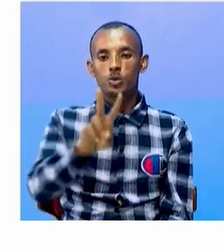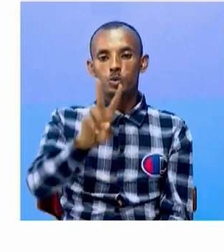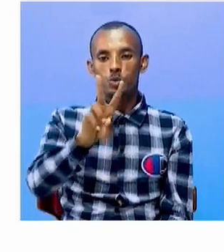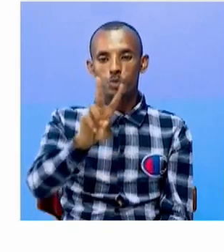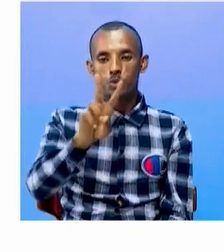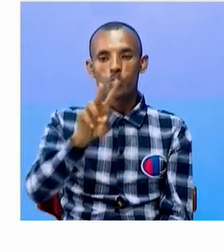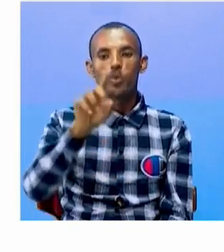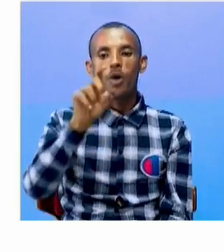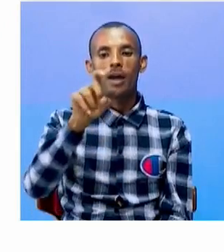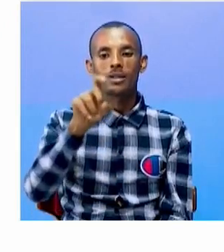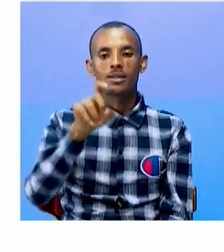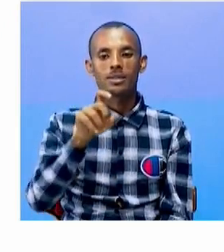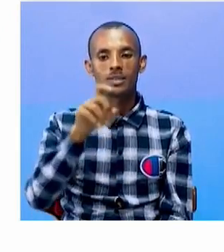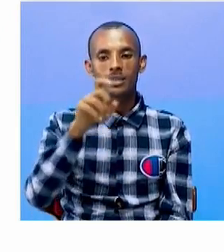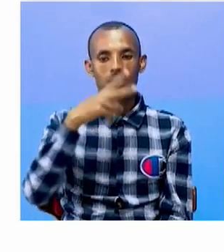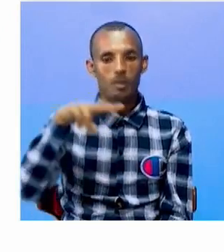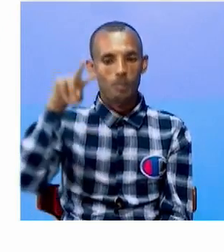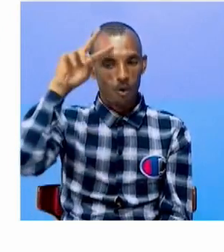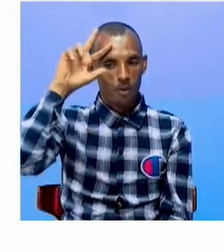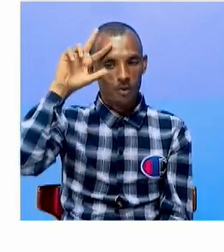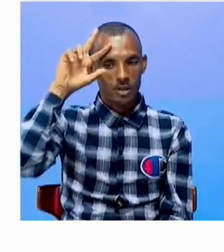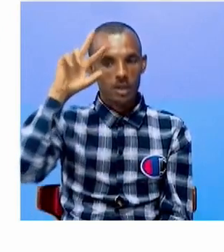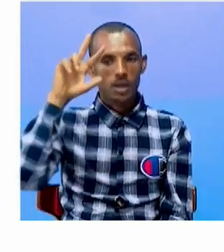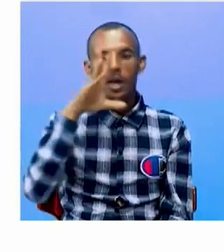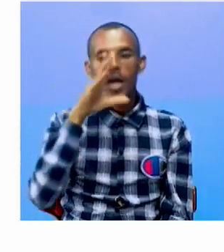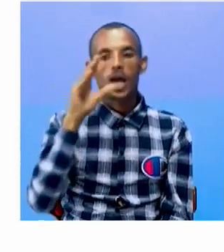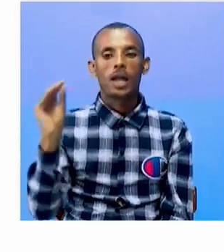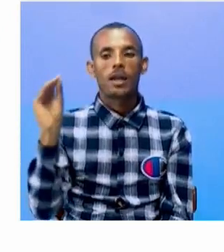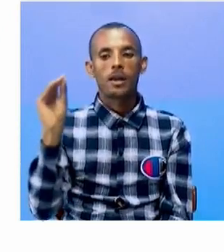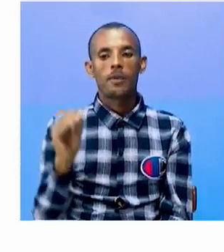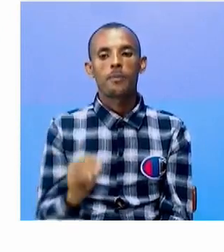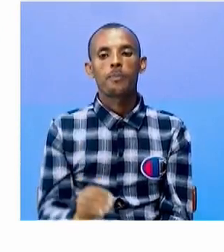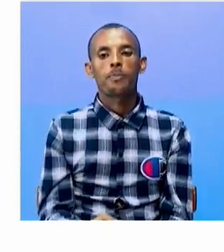2x the power of 3 and